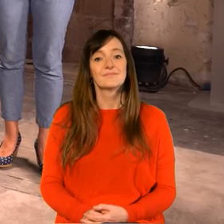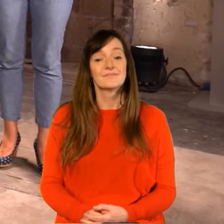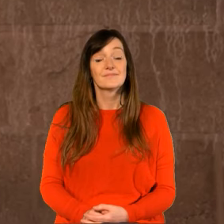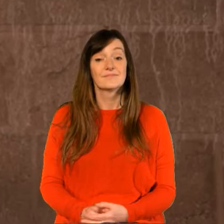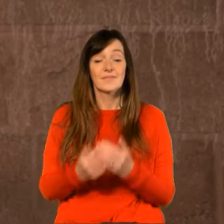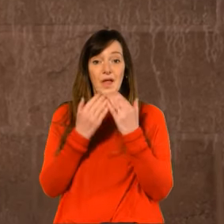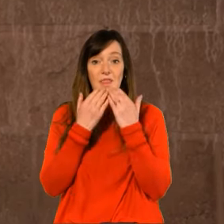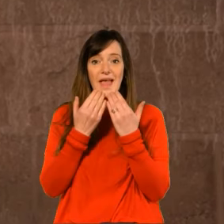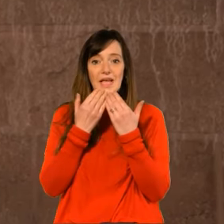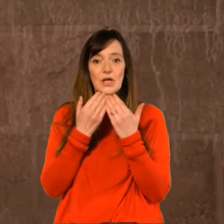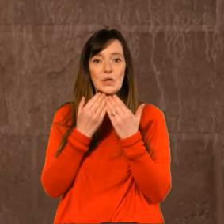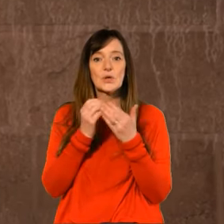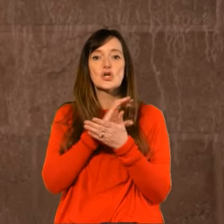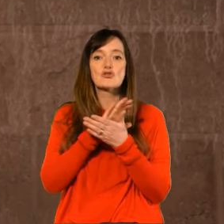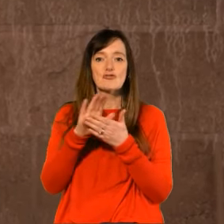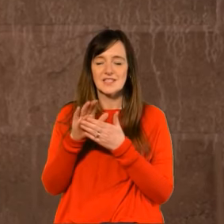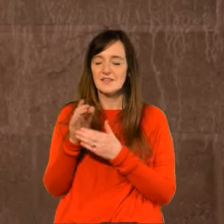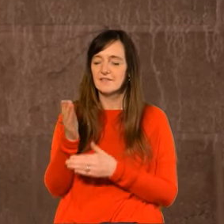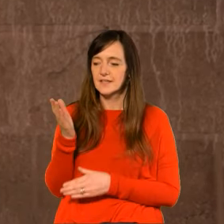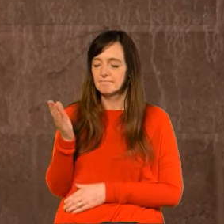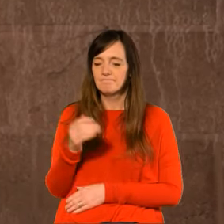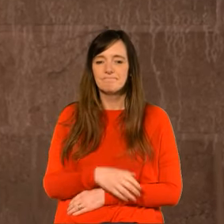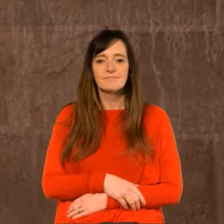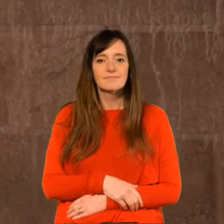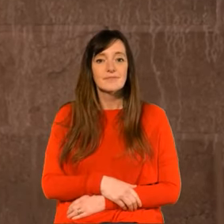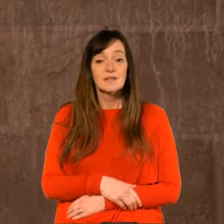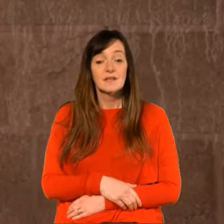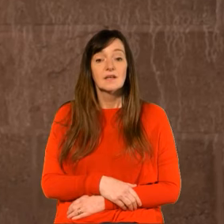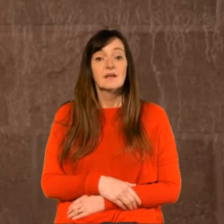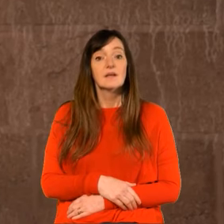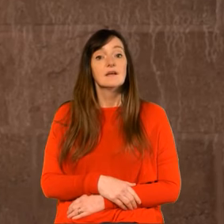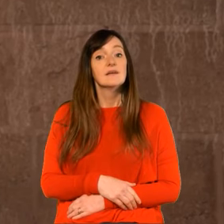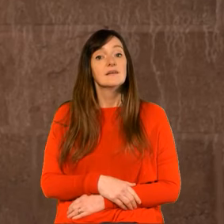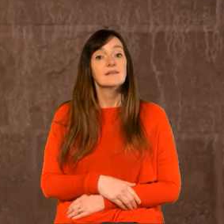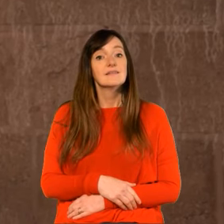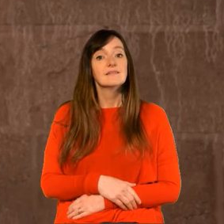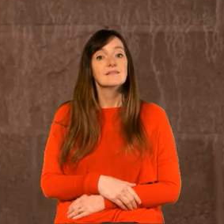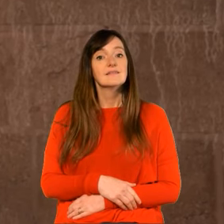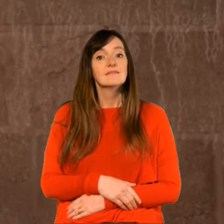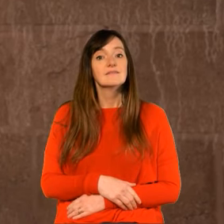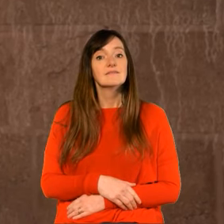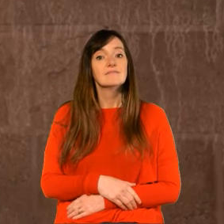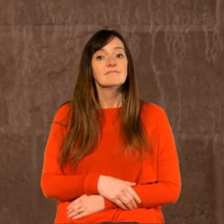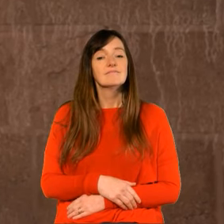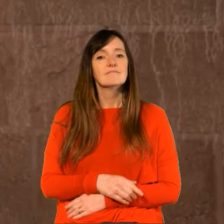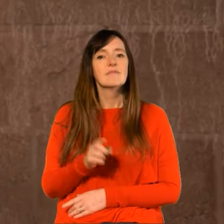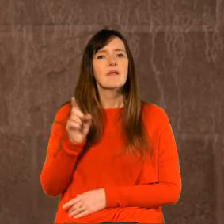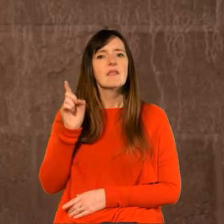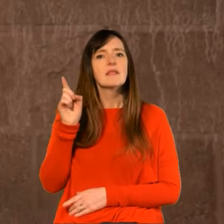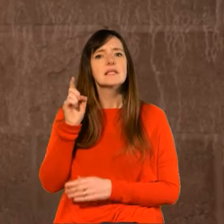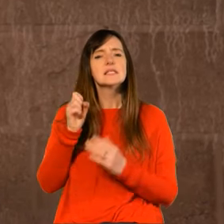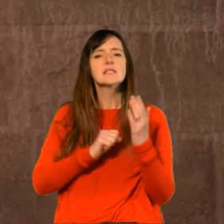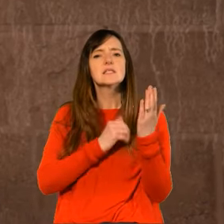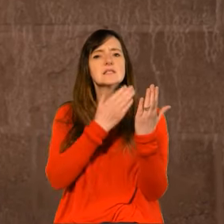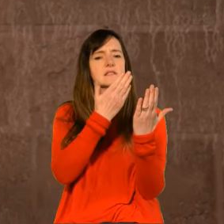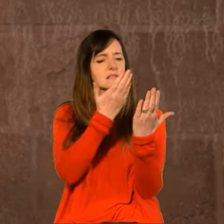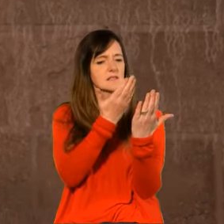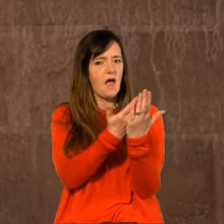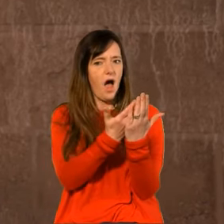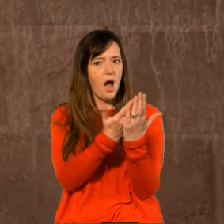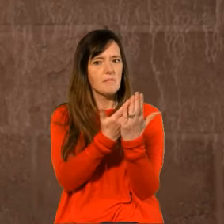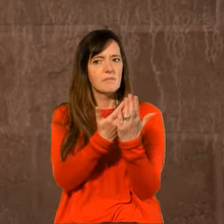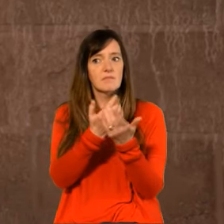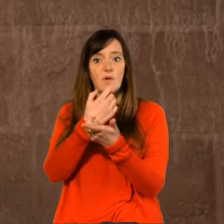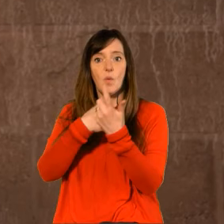Thank you, Christopher. Well, as Christopher so helpfully pointed out, the only way we can pray this psalm to identify as one